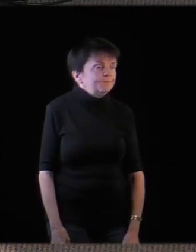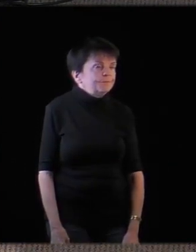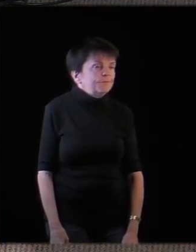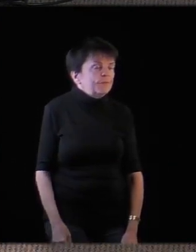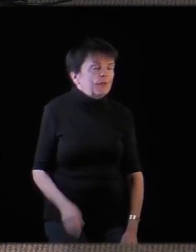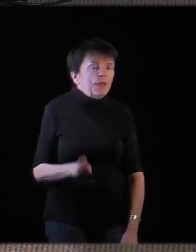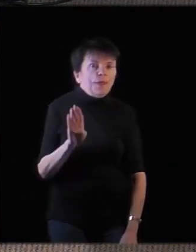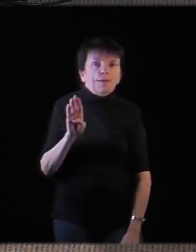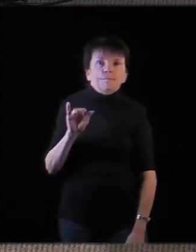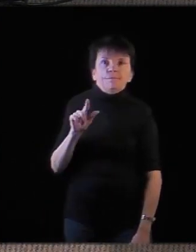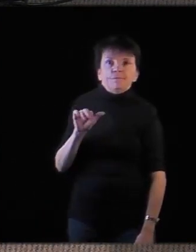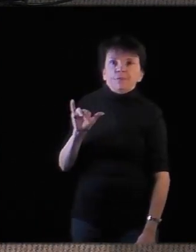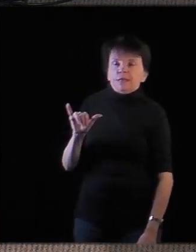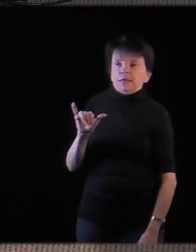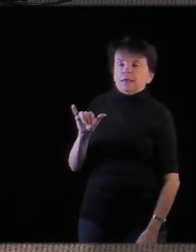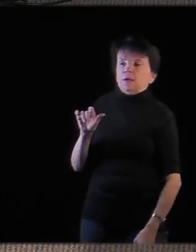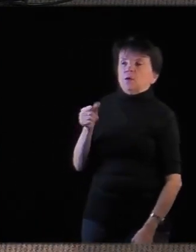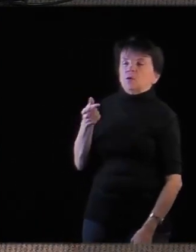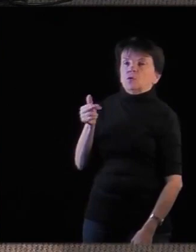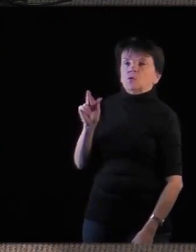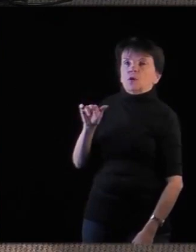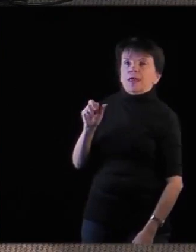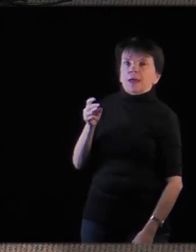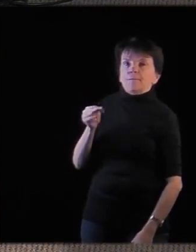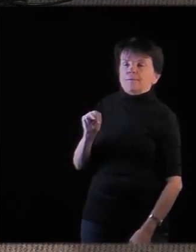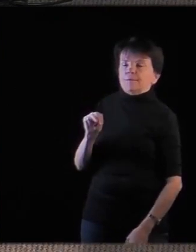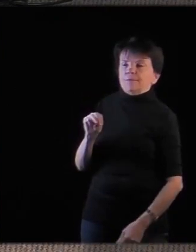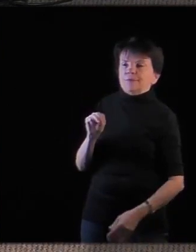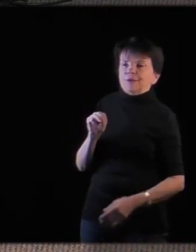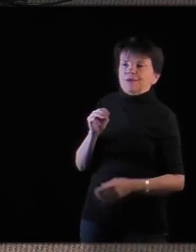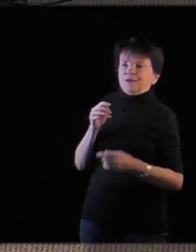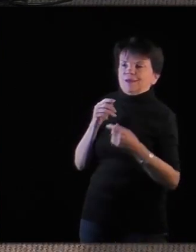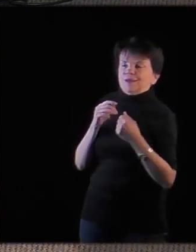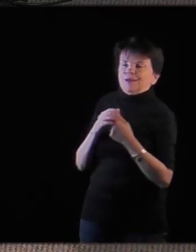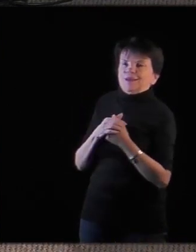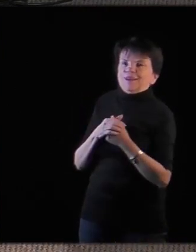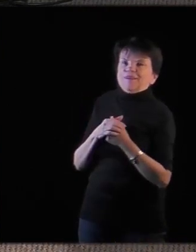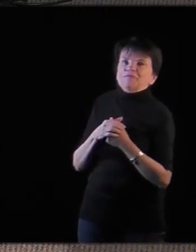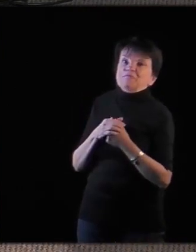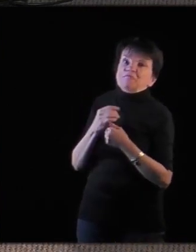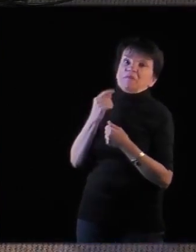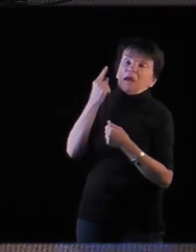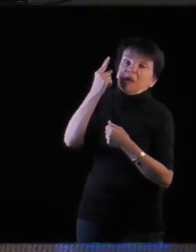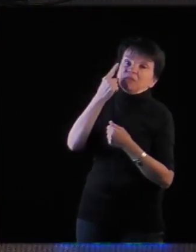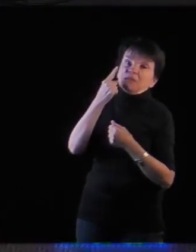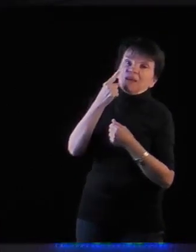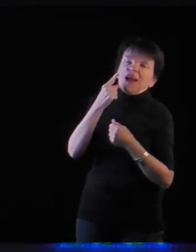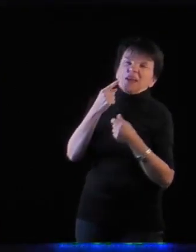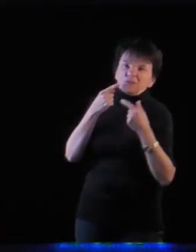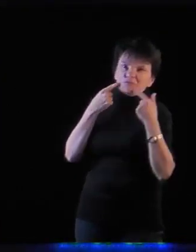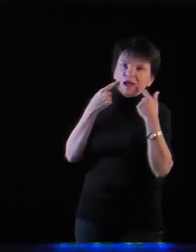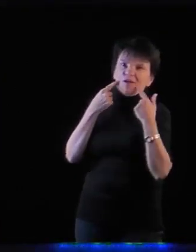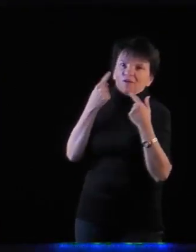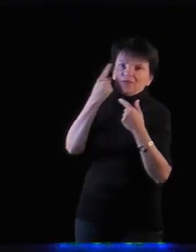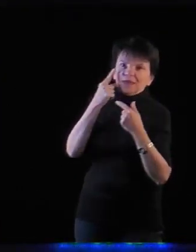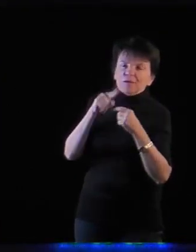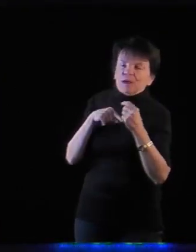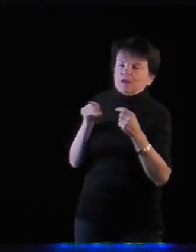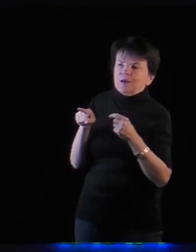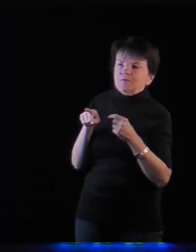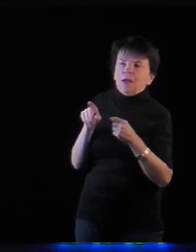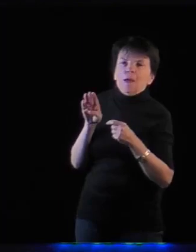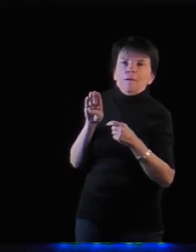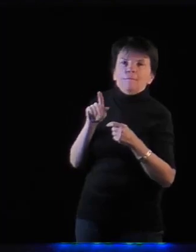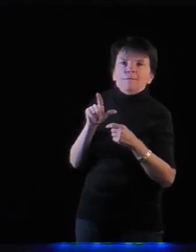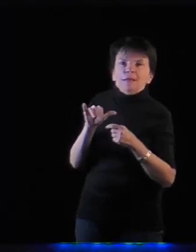To which Billy Graham, and it makes me smile as I think about him doing this, it says that he leaned